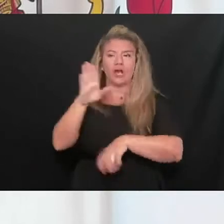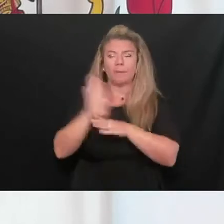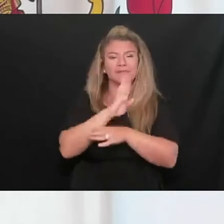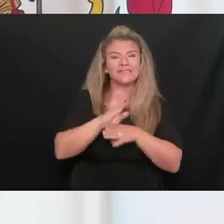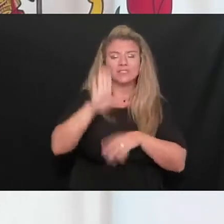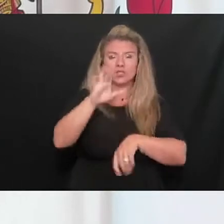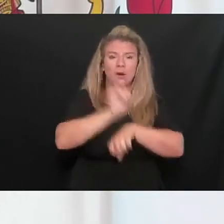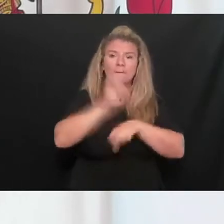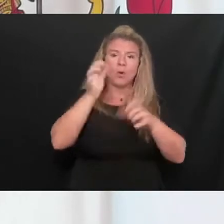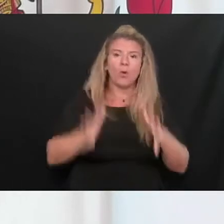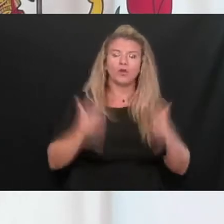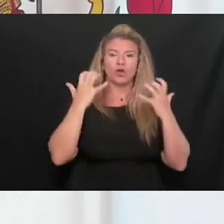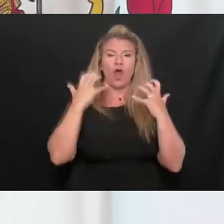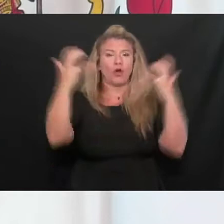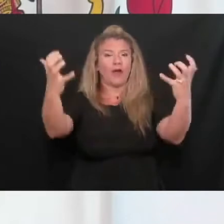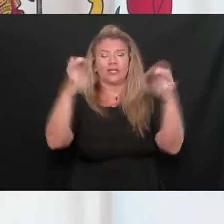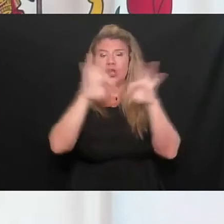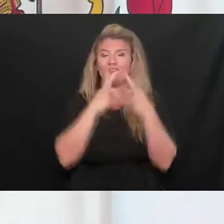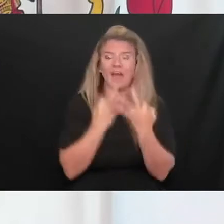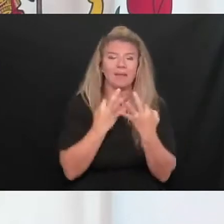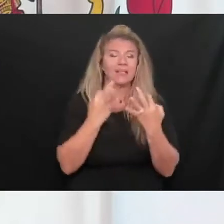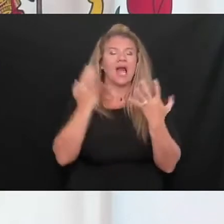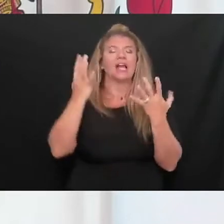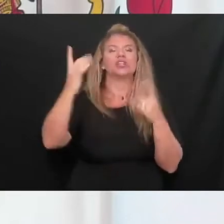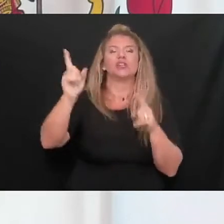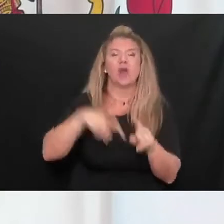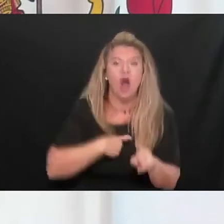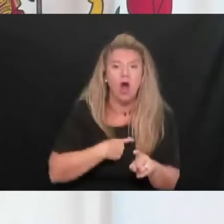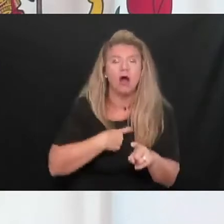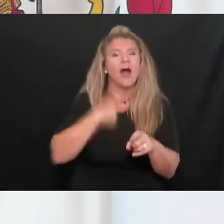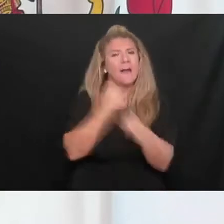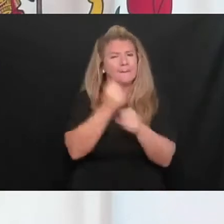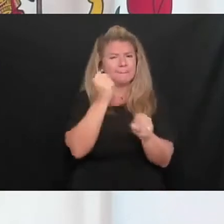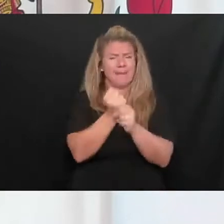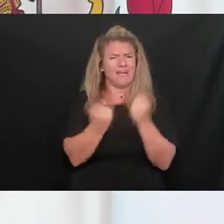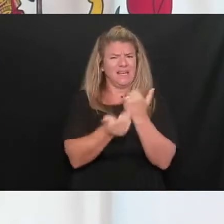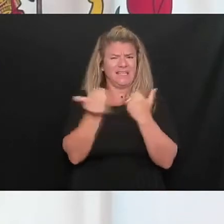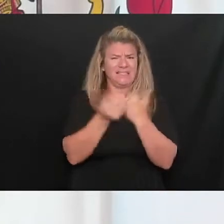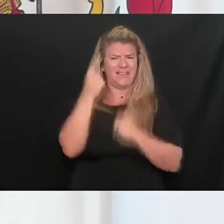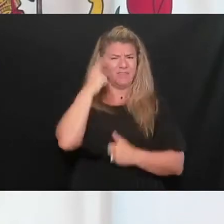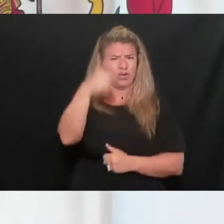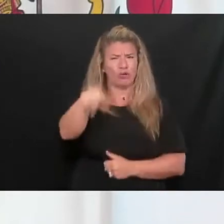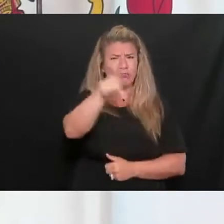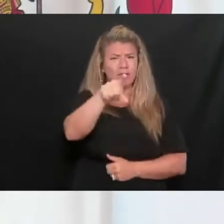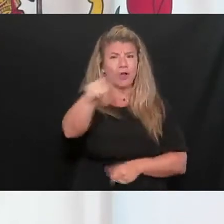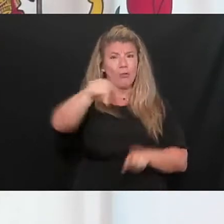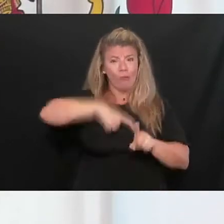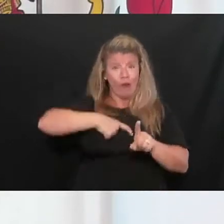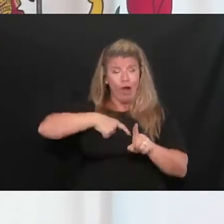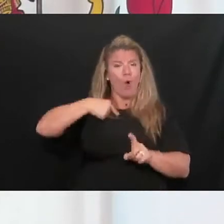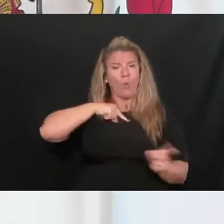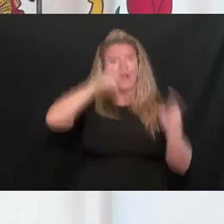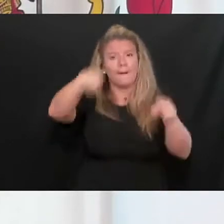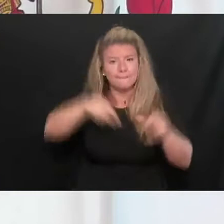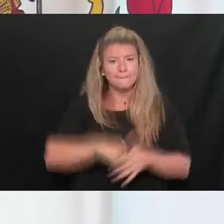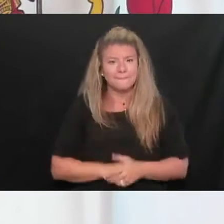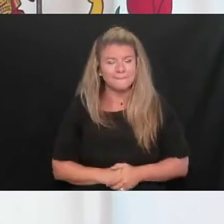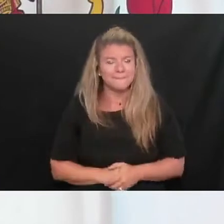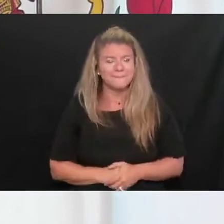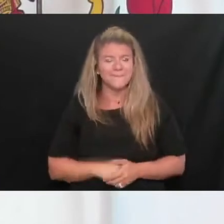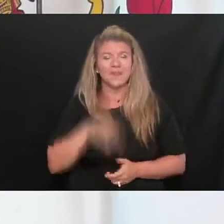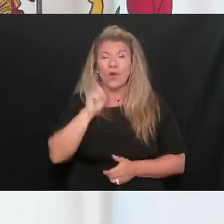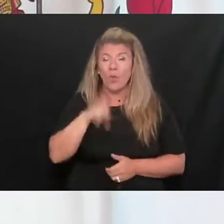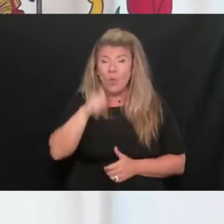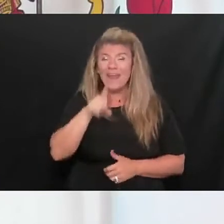do your congregations, just call us. Just make it easy for everybody and we'll come. You know, we need